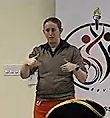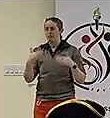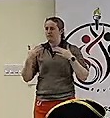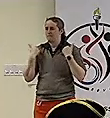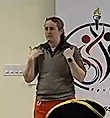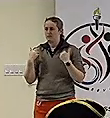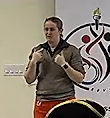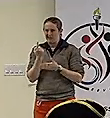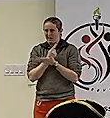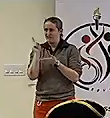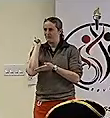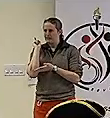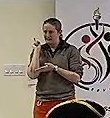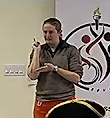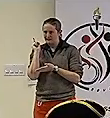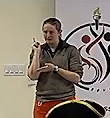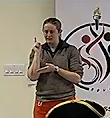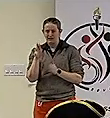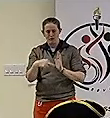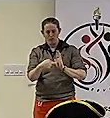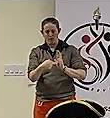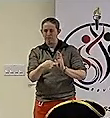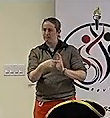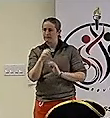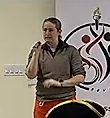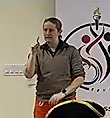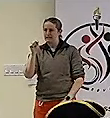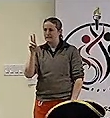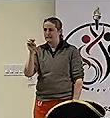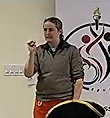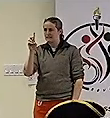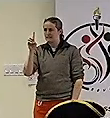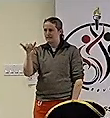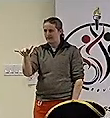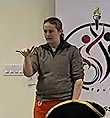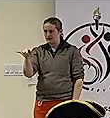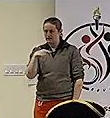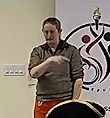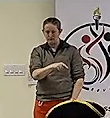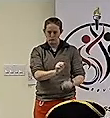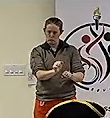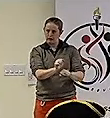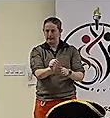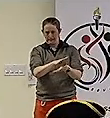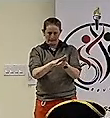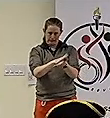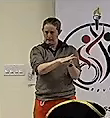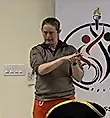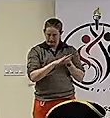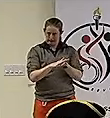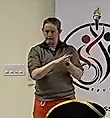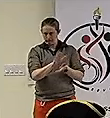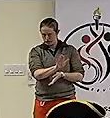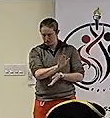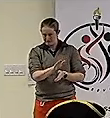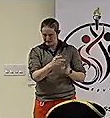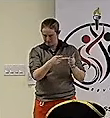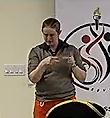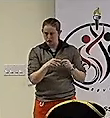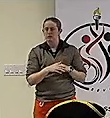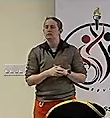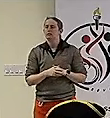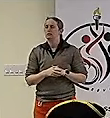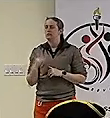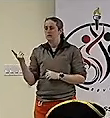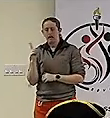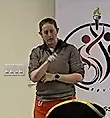council rep, who's Stevie, and Stevie was doing his job, which is janitorial work in our buildings. And when she asked